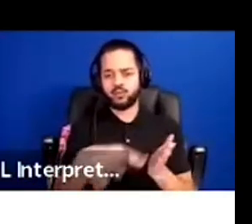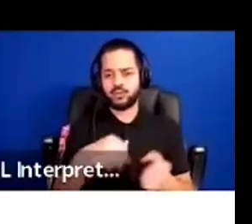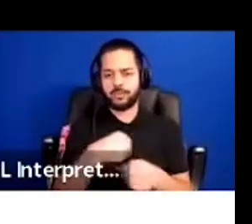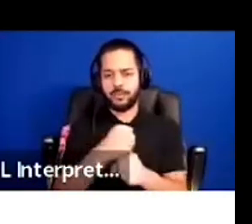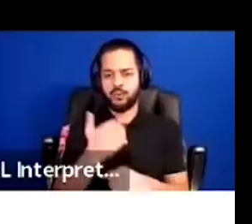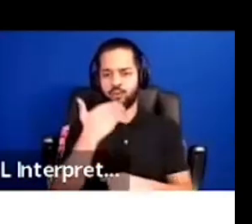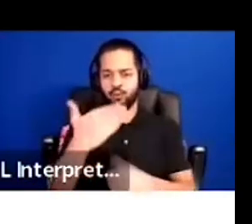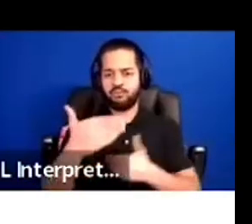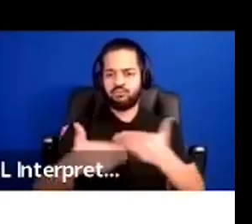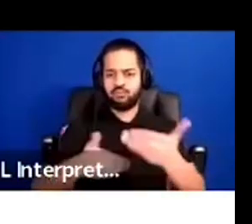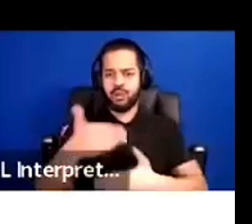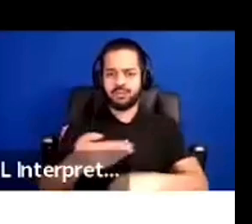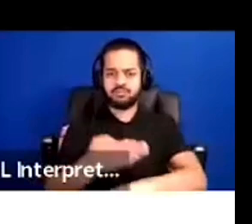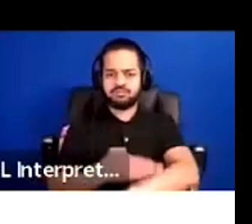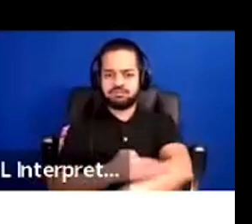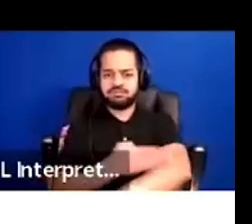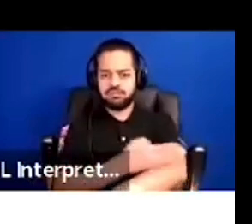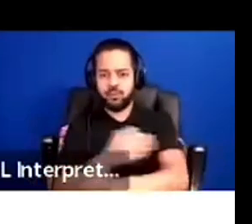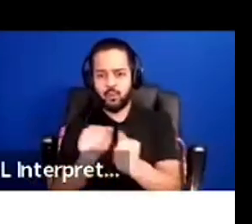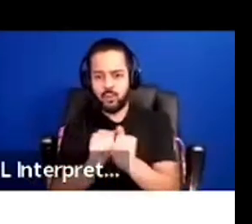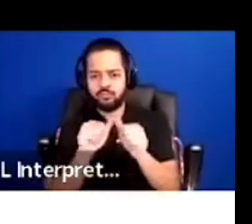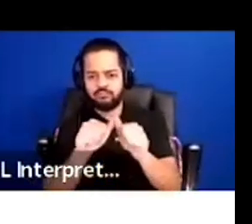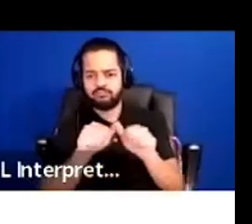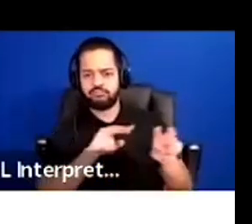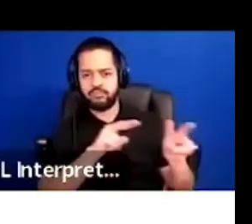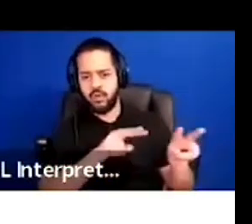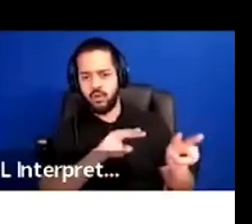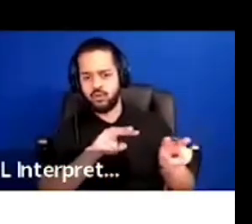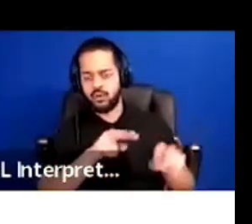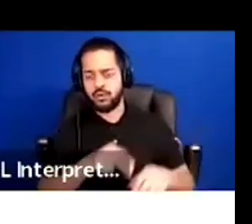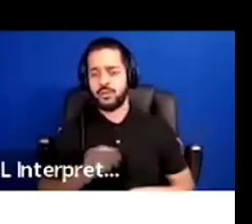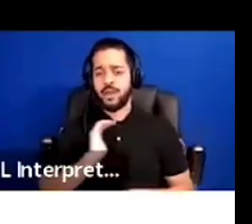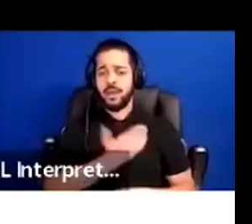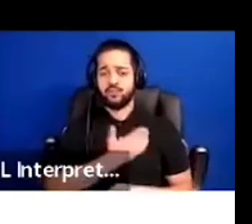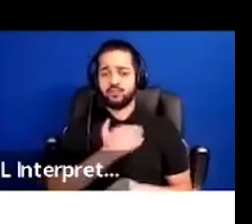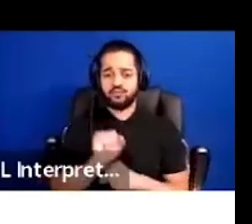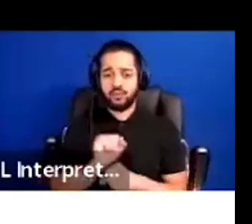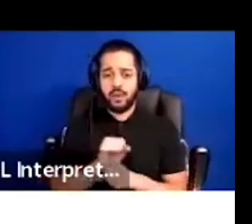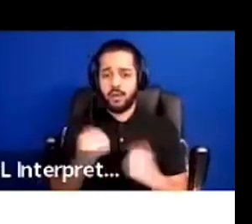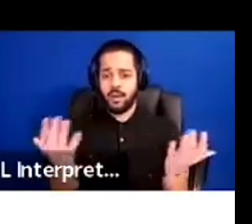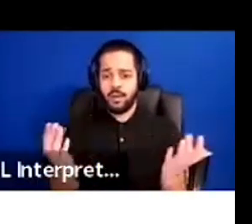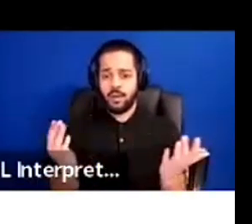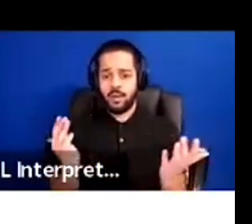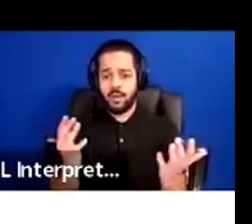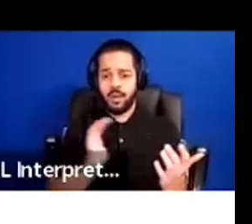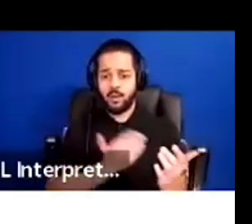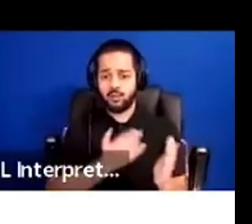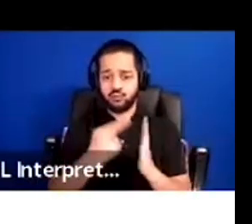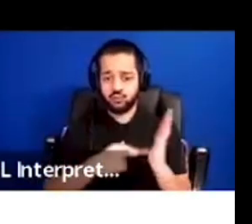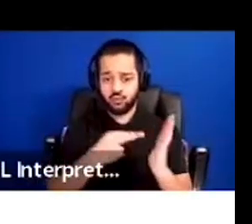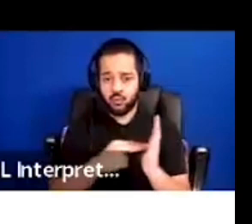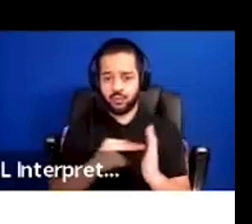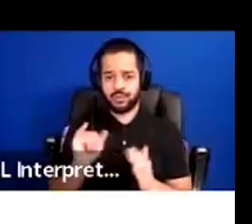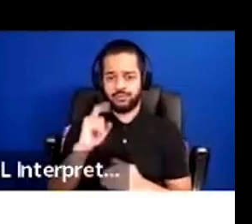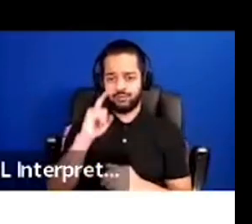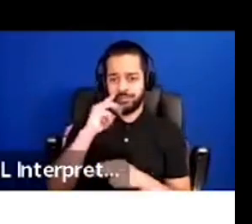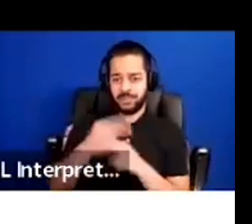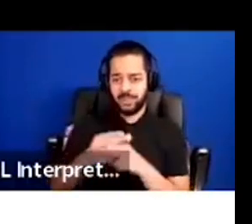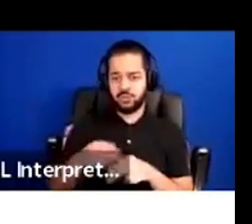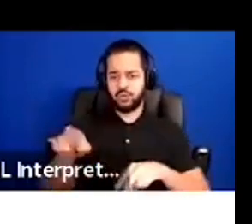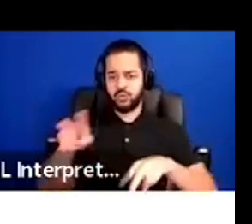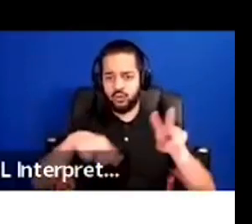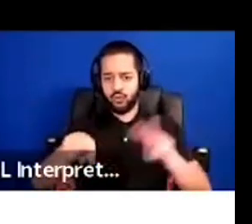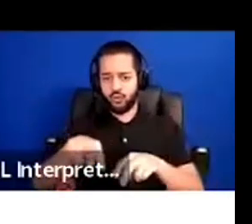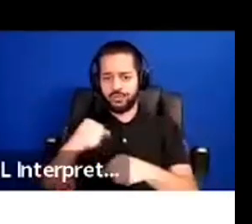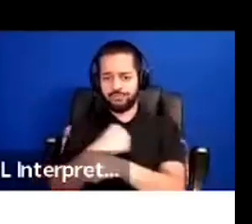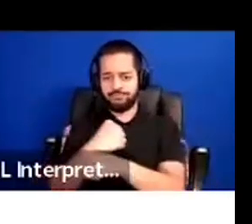monitoring. What we need to do, and we need to do a better job, as Ms. Zarbi mentioned earlier, we looked at the data, we saw that